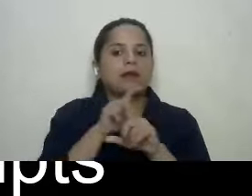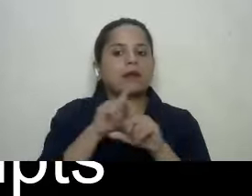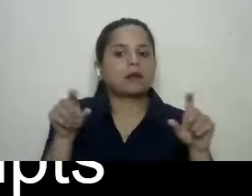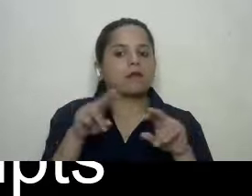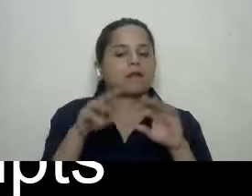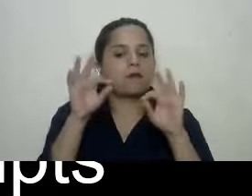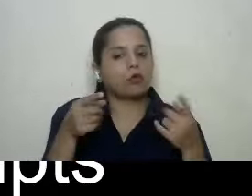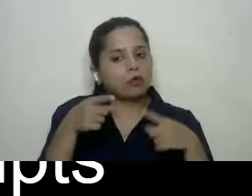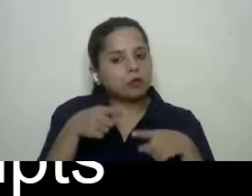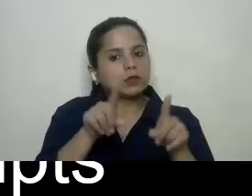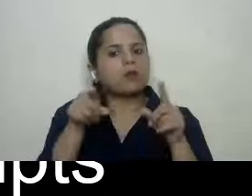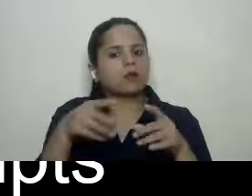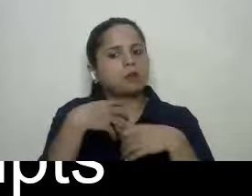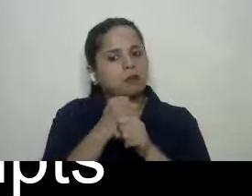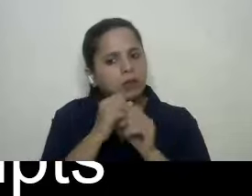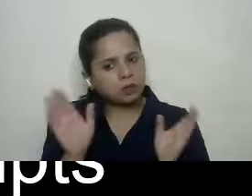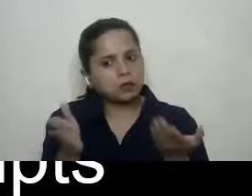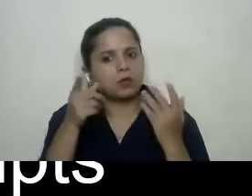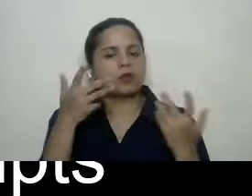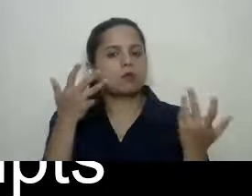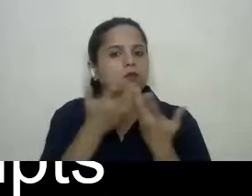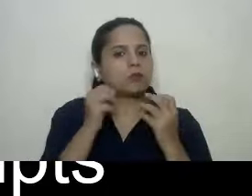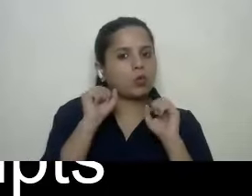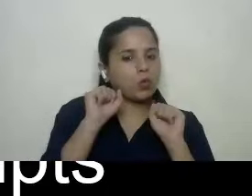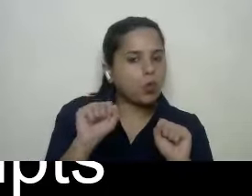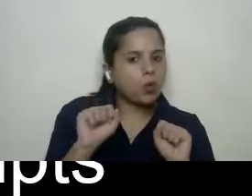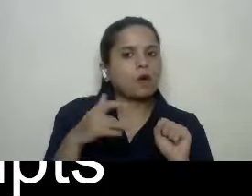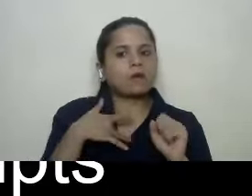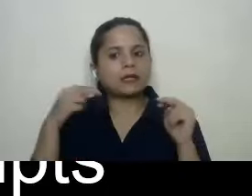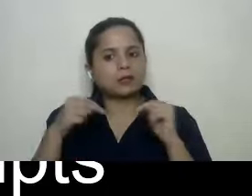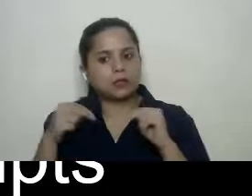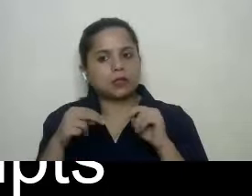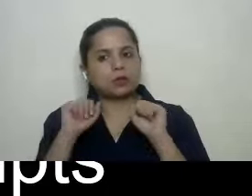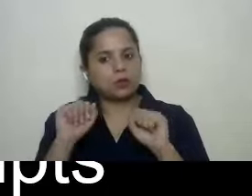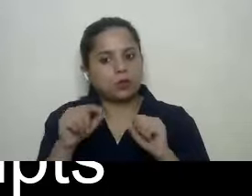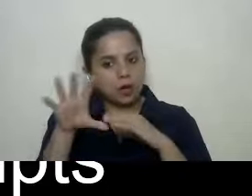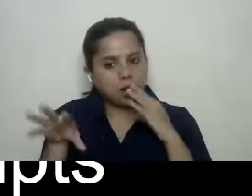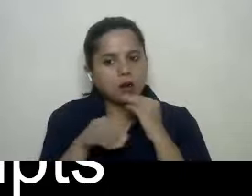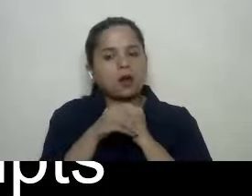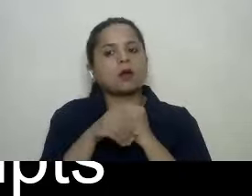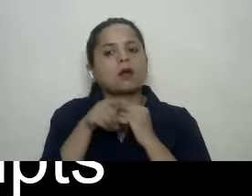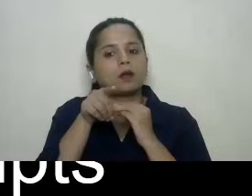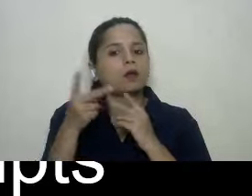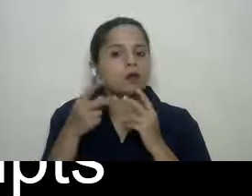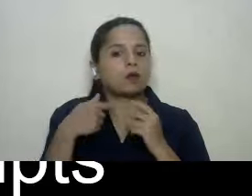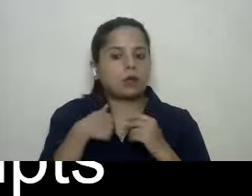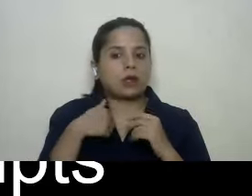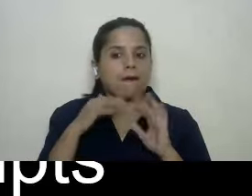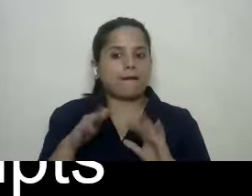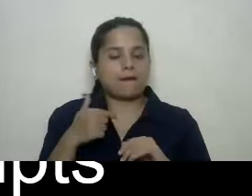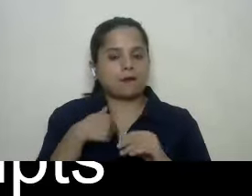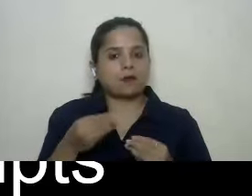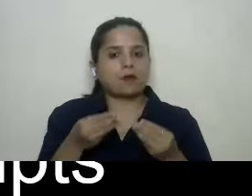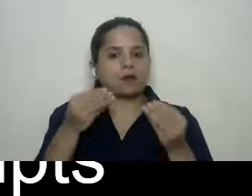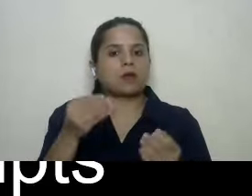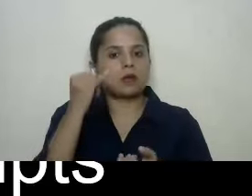own. Create one that suits your context and needs, and add it to the prompt that I have given in the last